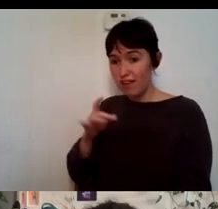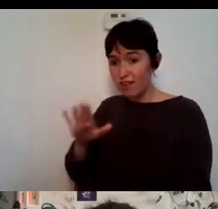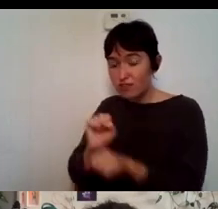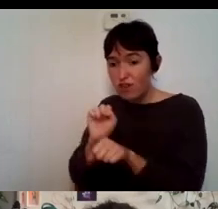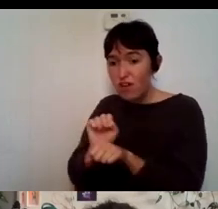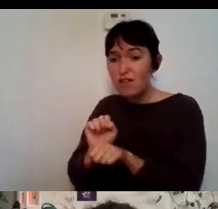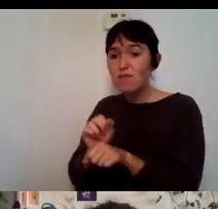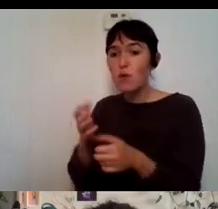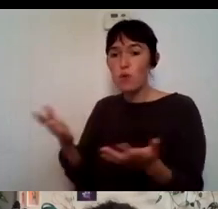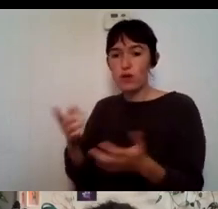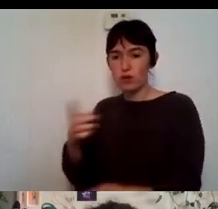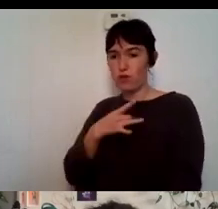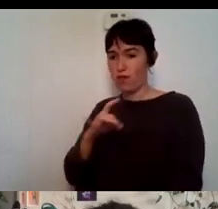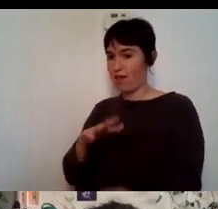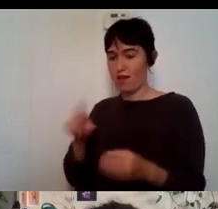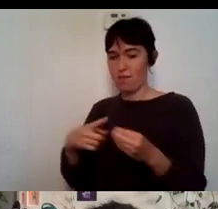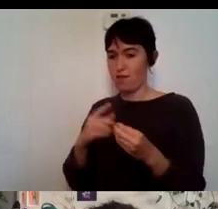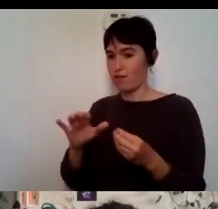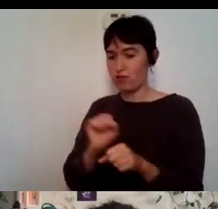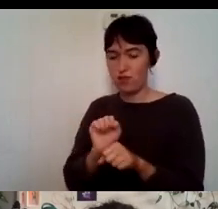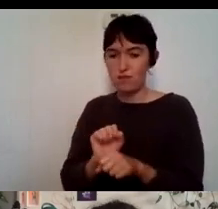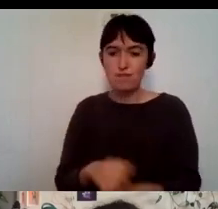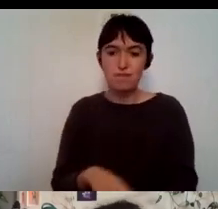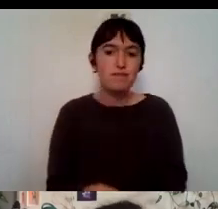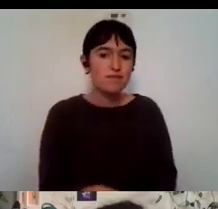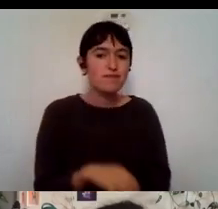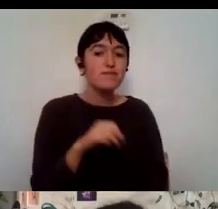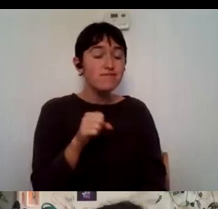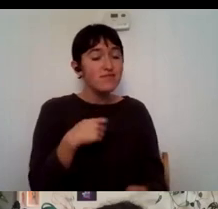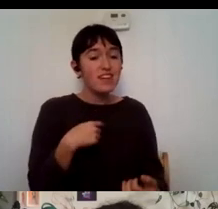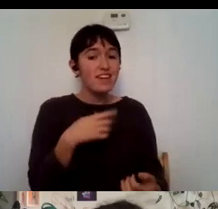my job. It's really nice to do something